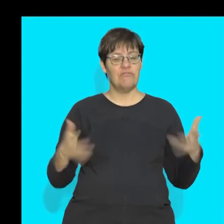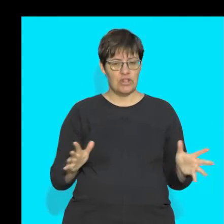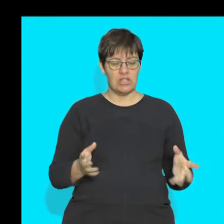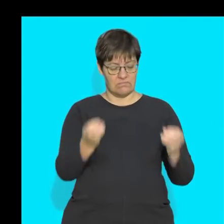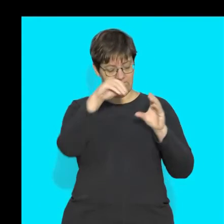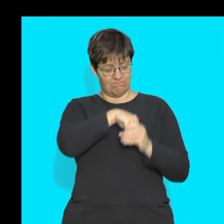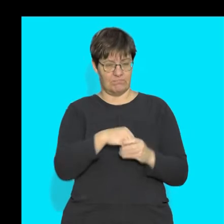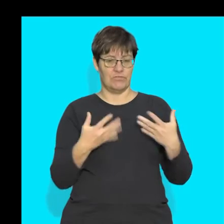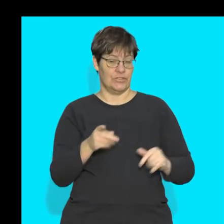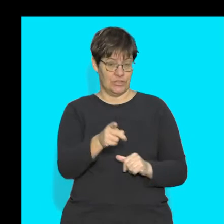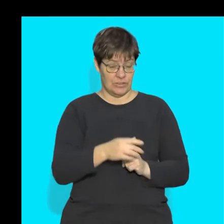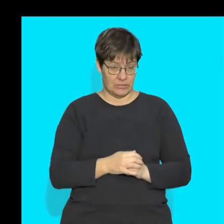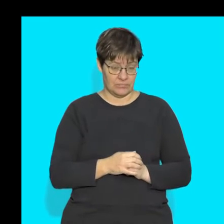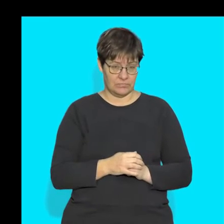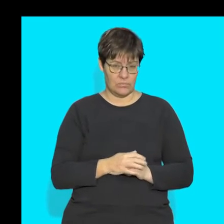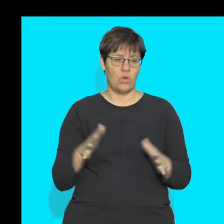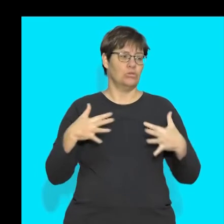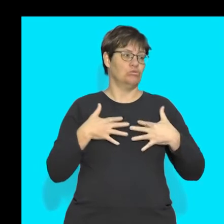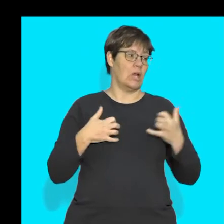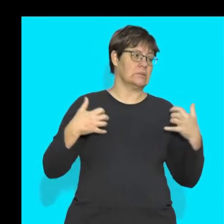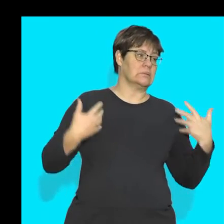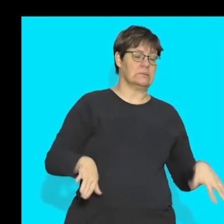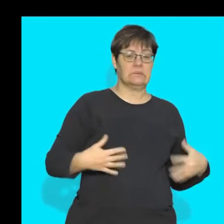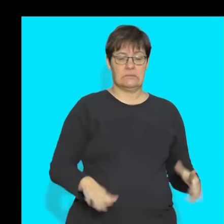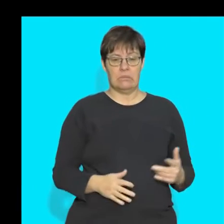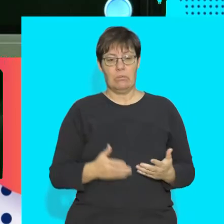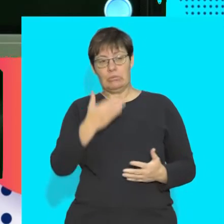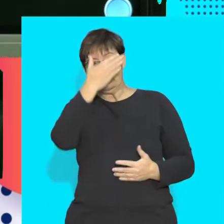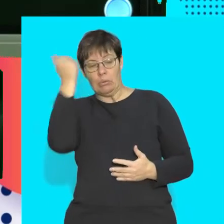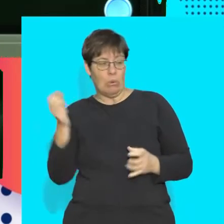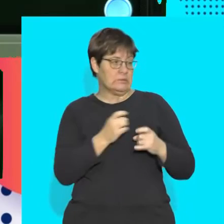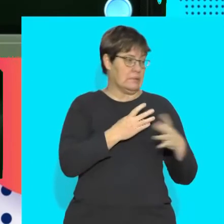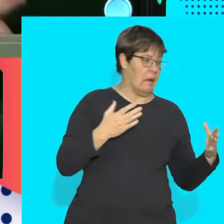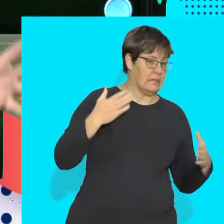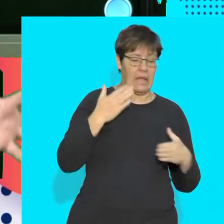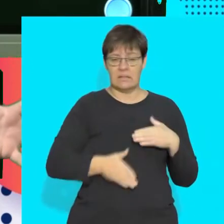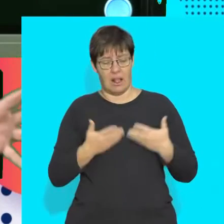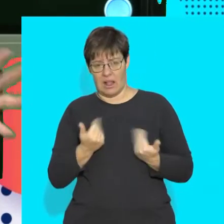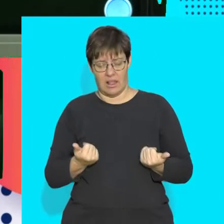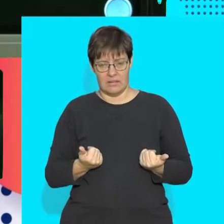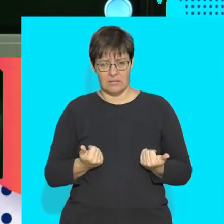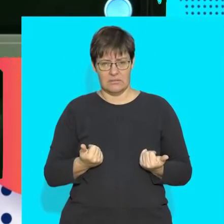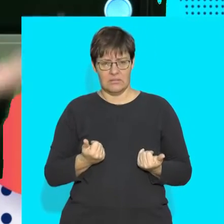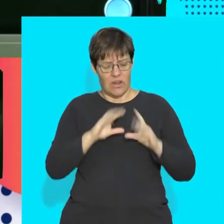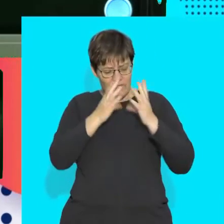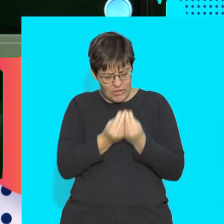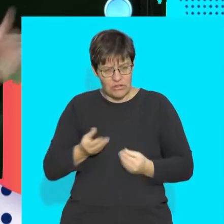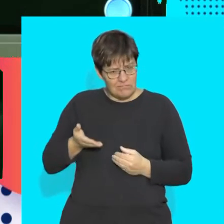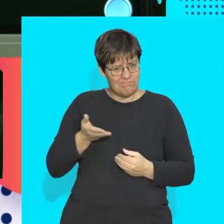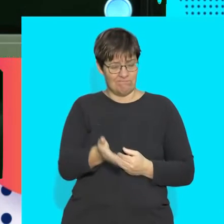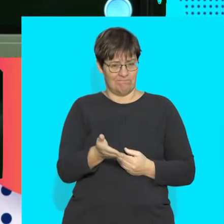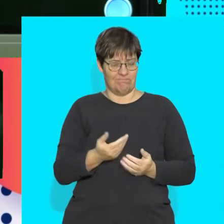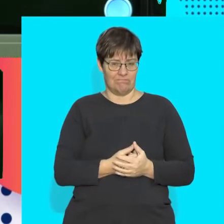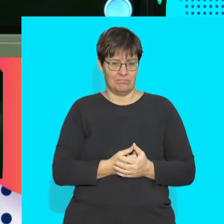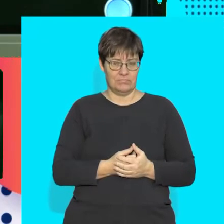already taken into account. Okay, so don't stress too much about the fact that you don't know the beginning and the end point. It's already